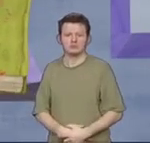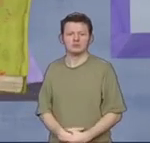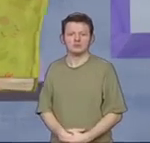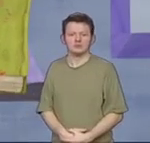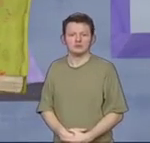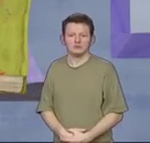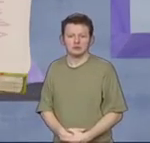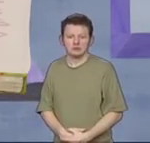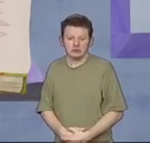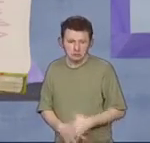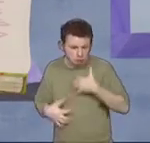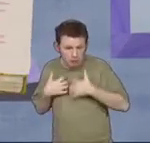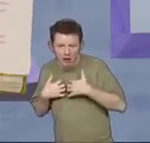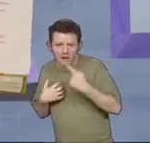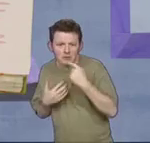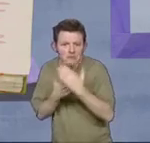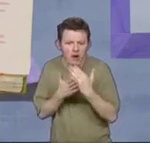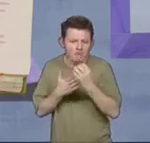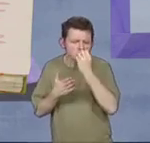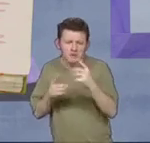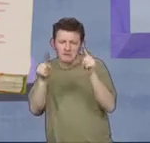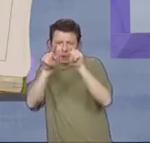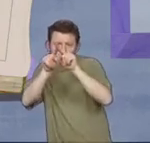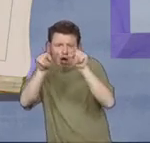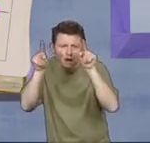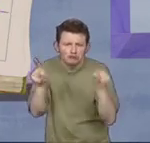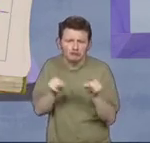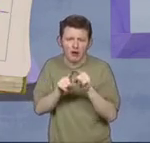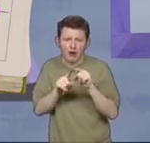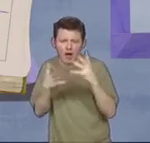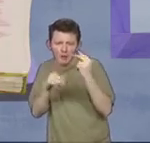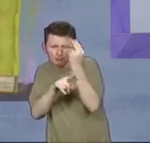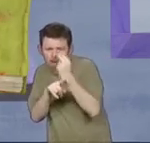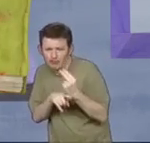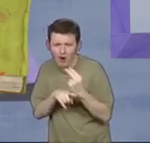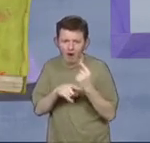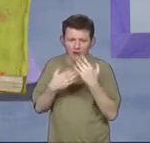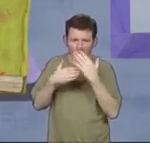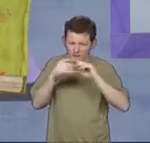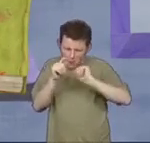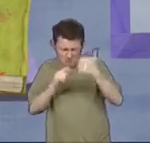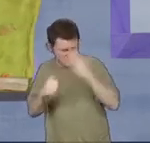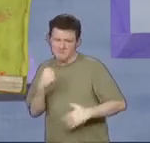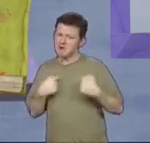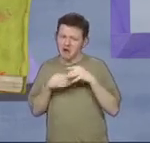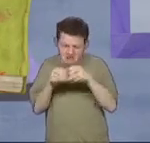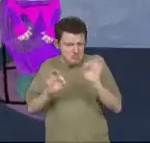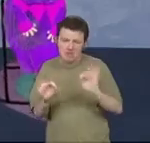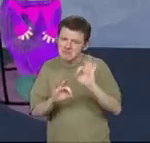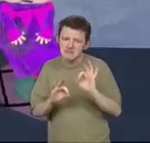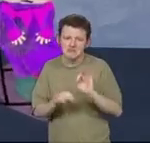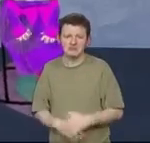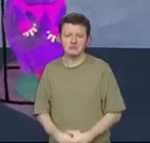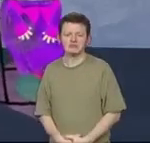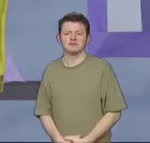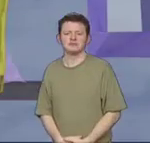am, full of interesting facts and beautiful pictures. And does anyone ever open me and look things up?